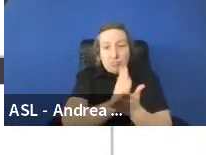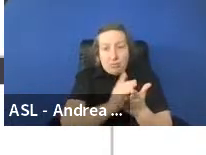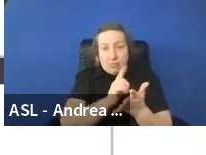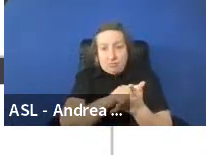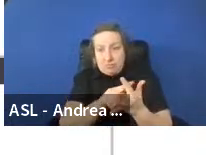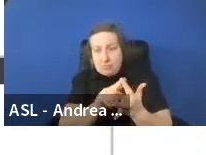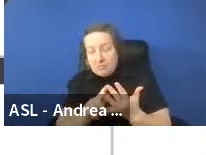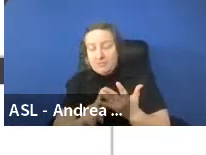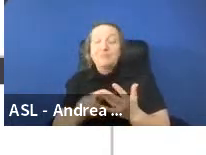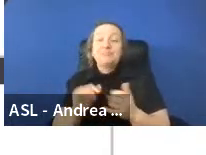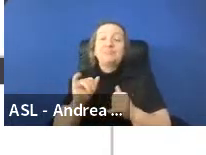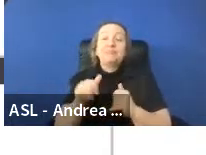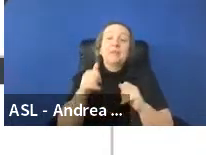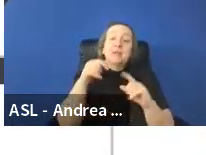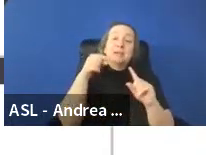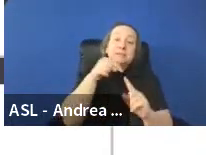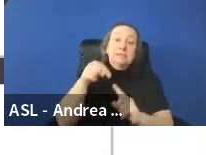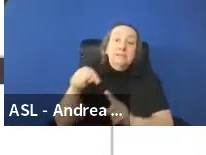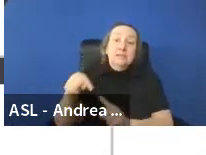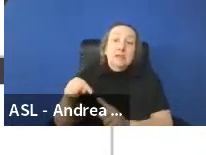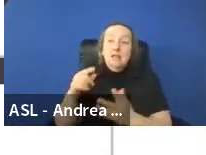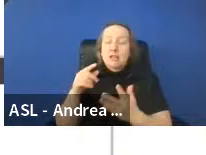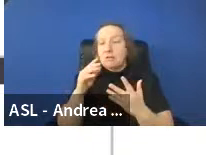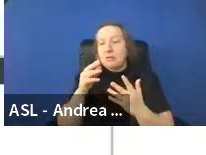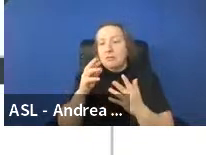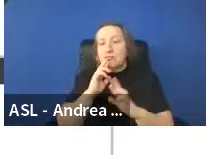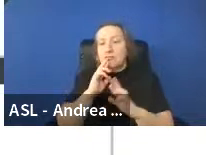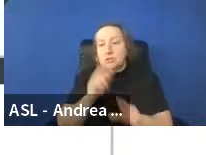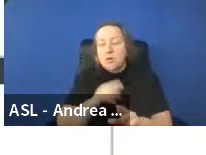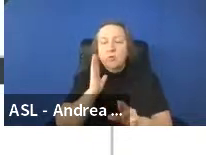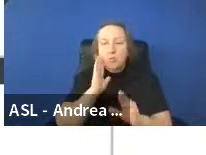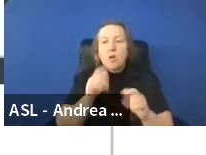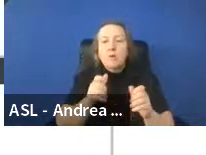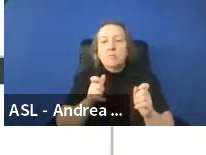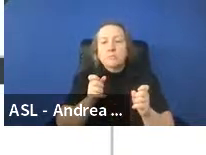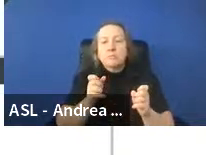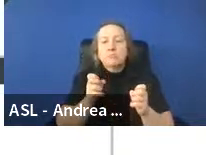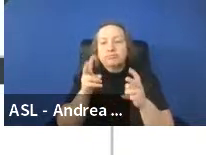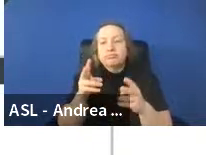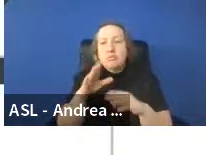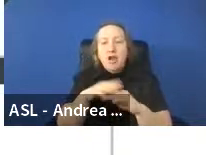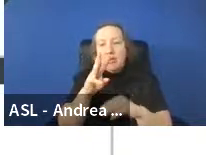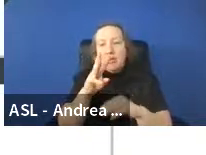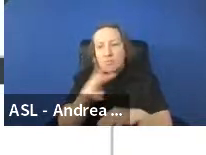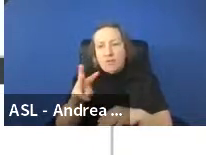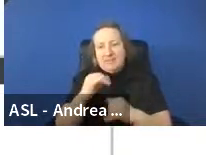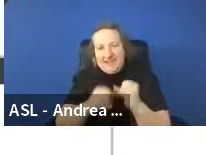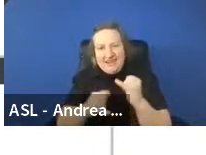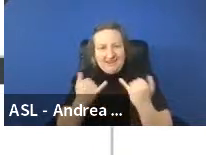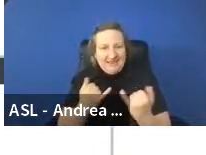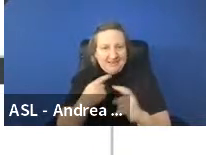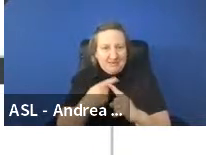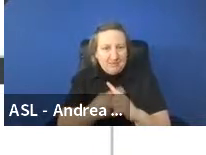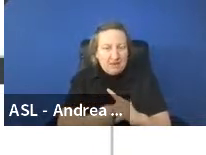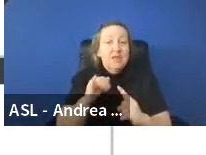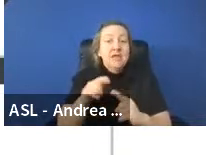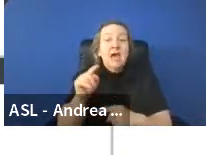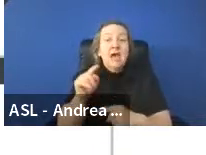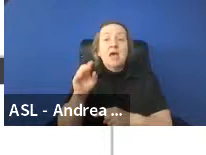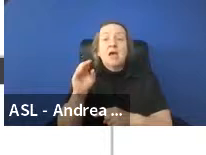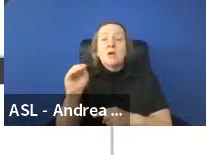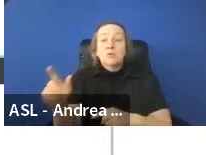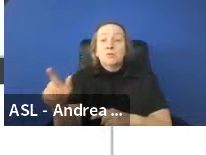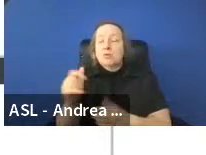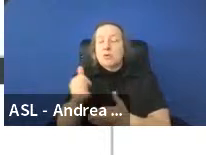The detailed results of those are going to be posted on the website at the end of this month, and will be a tool, again, for